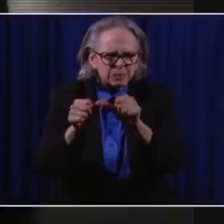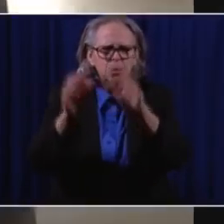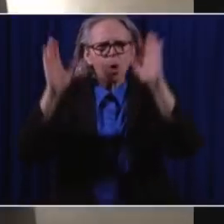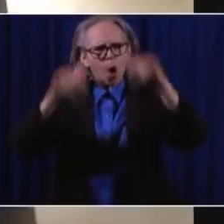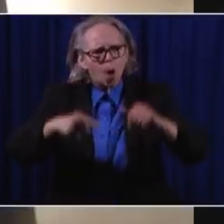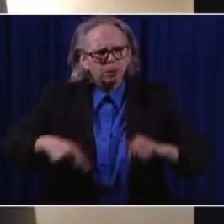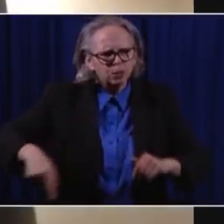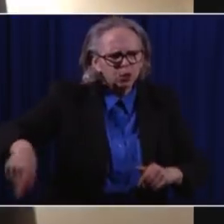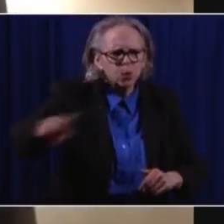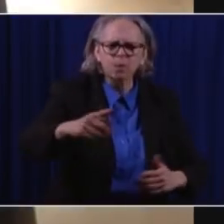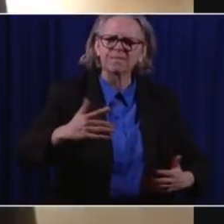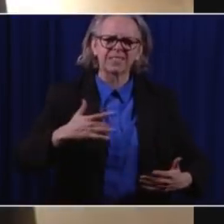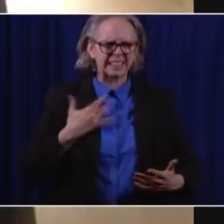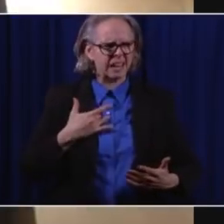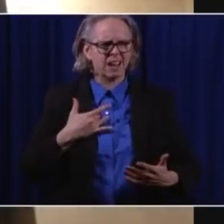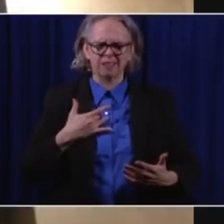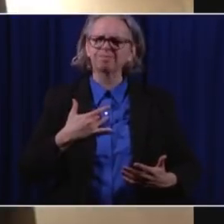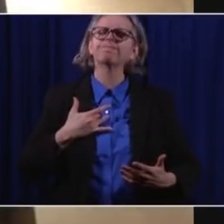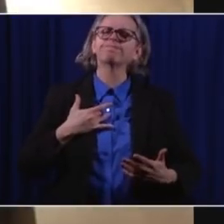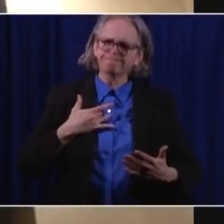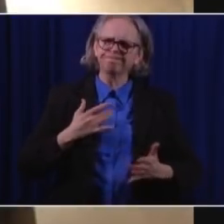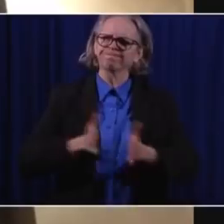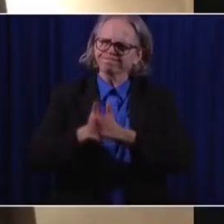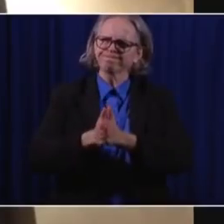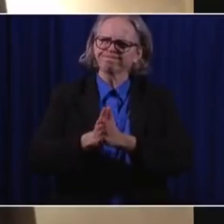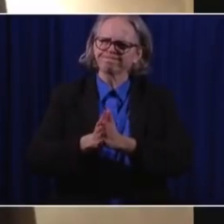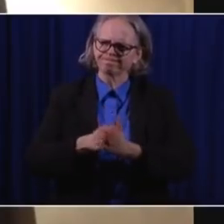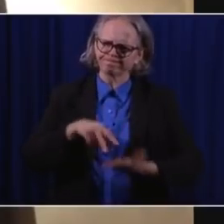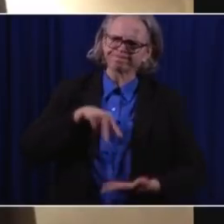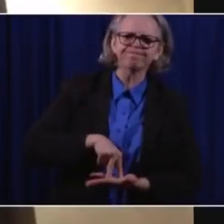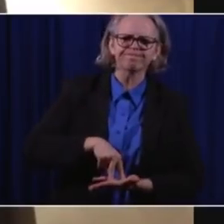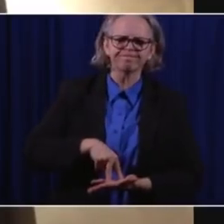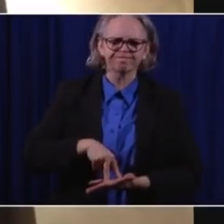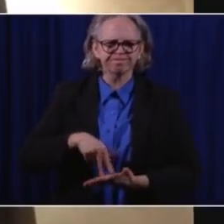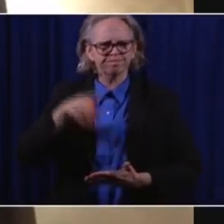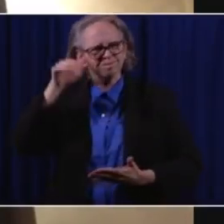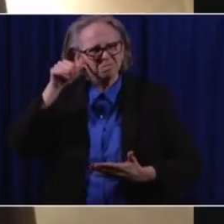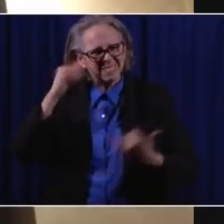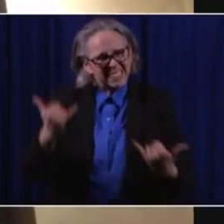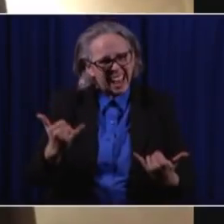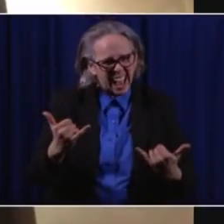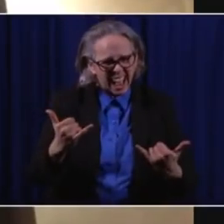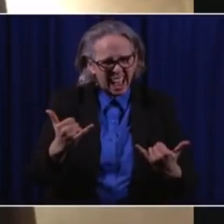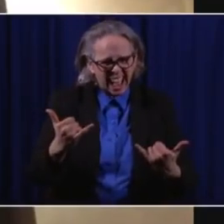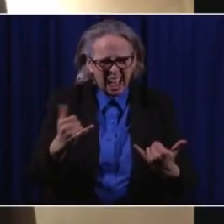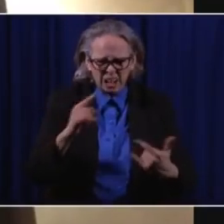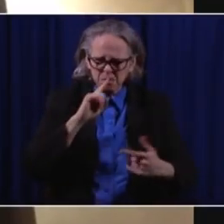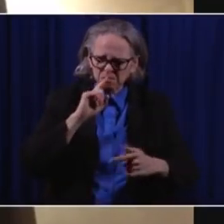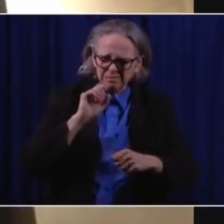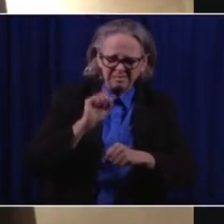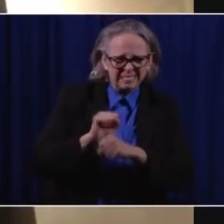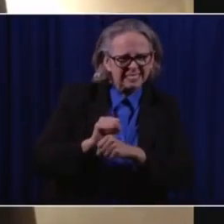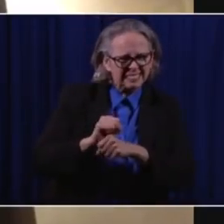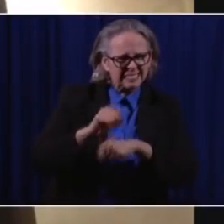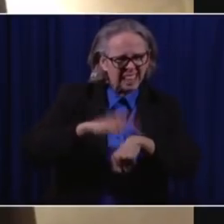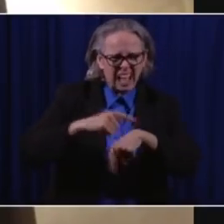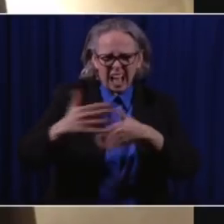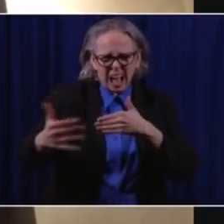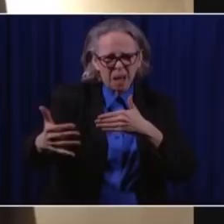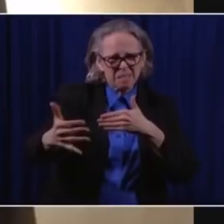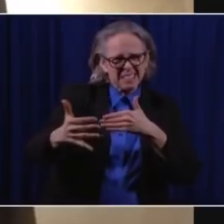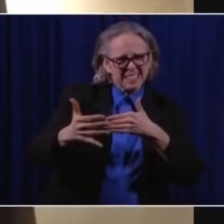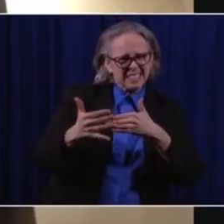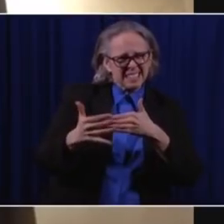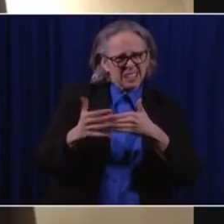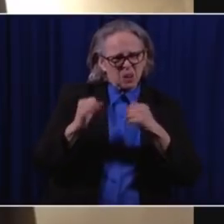as we move into a challenging and difficult period here in the next several weeks. But victory's on the other side. We just have